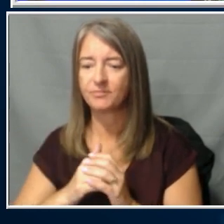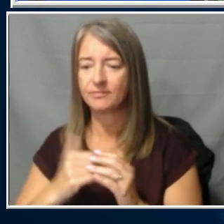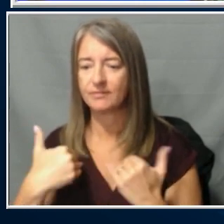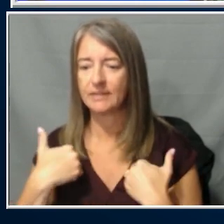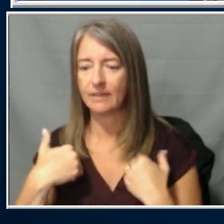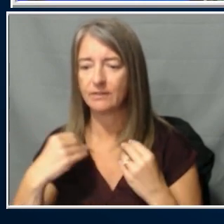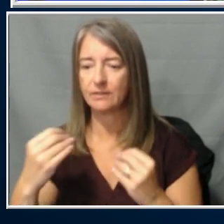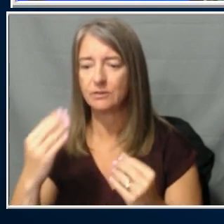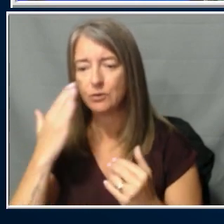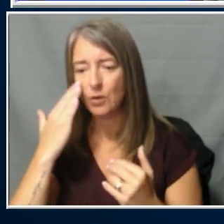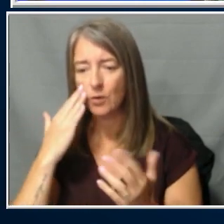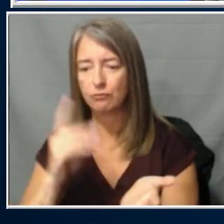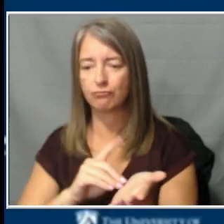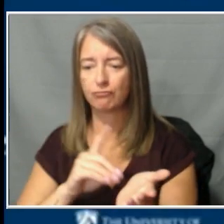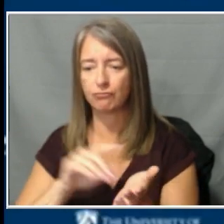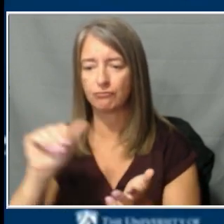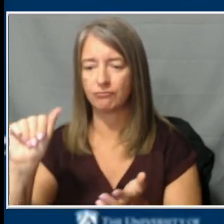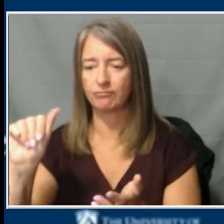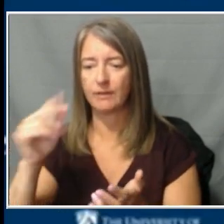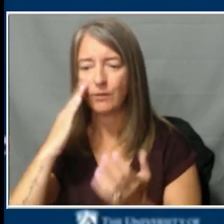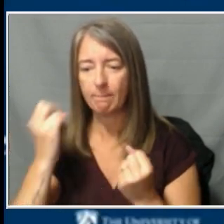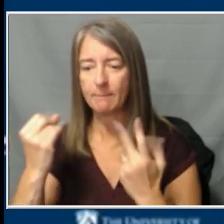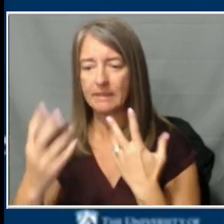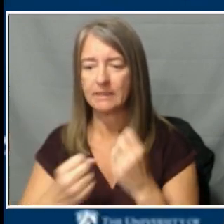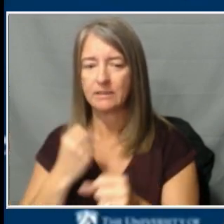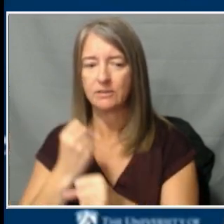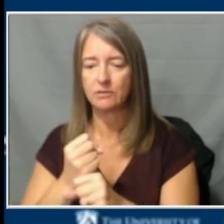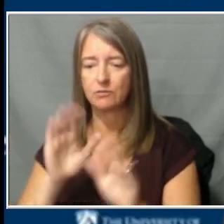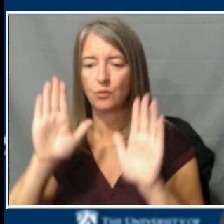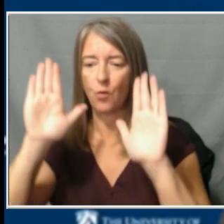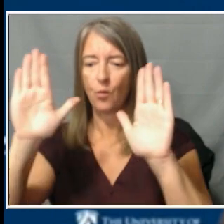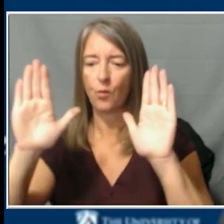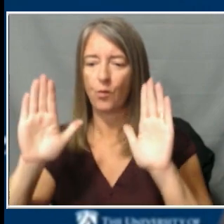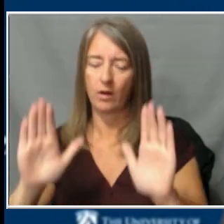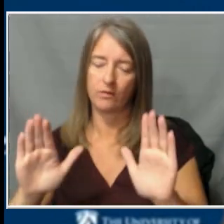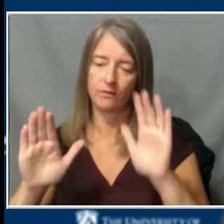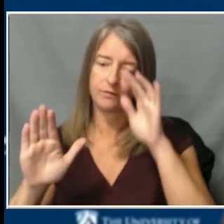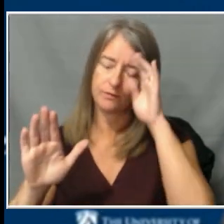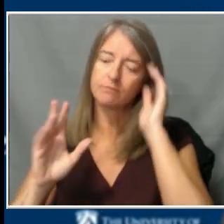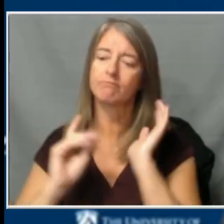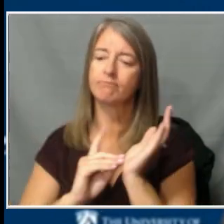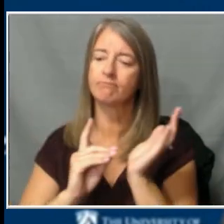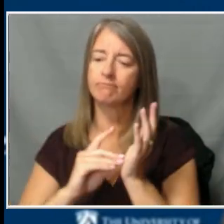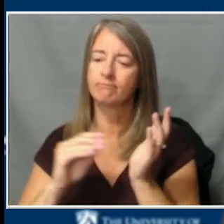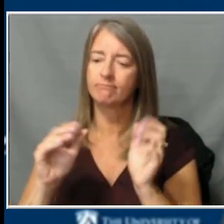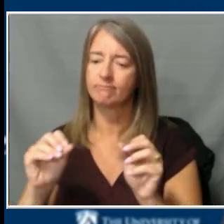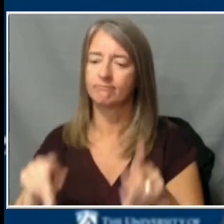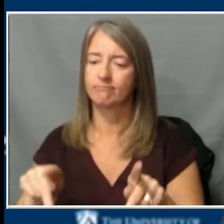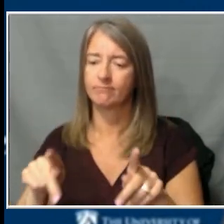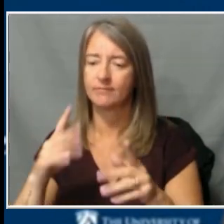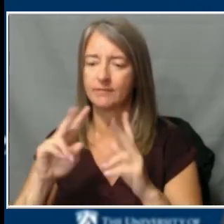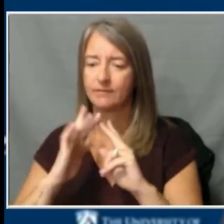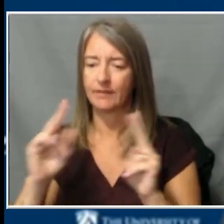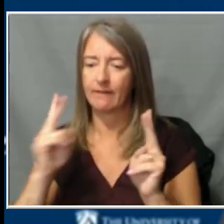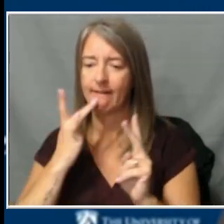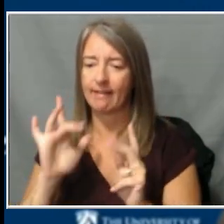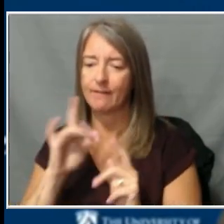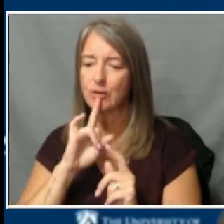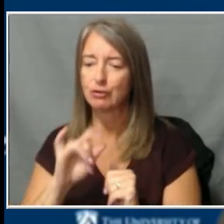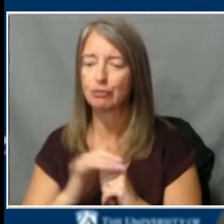known Dr. Abhyankar for quite a few years now, just a wonderful physician in person. So very lucky for